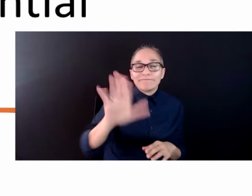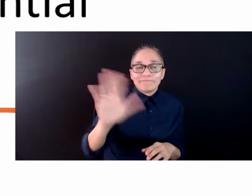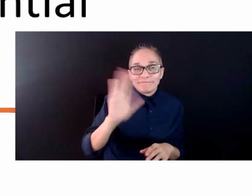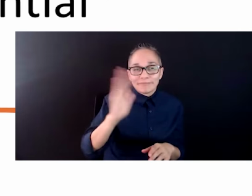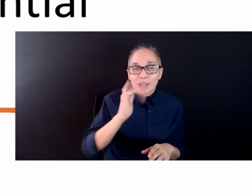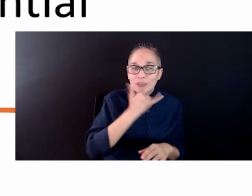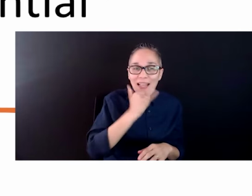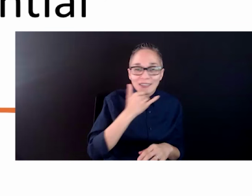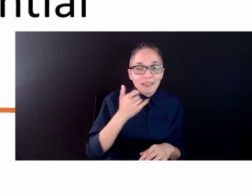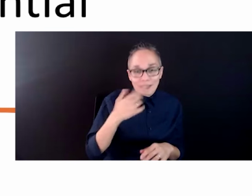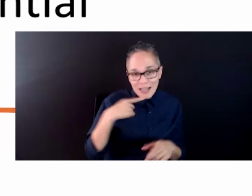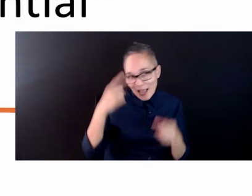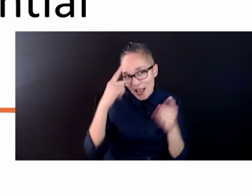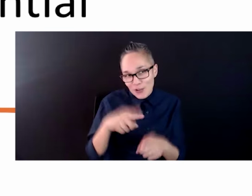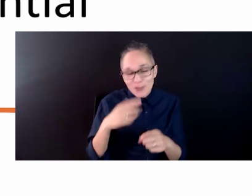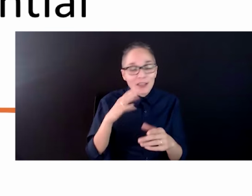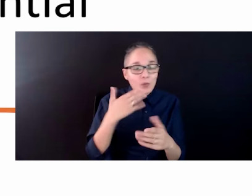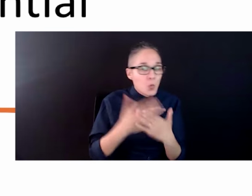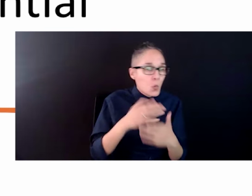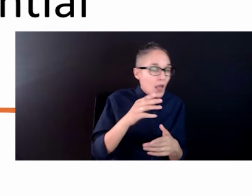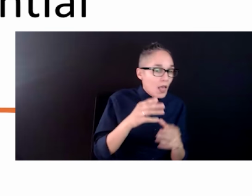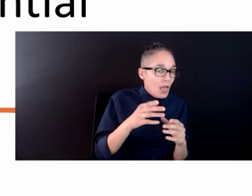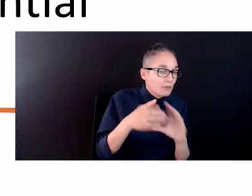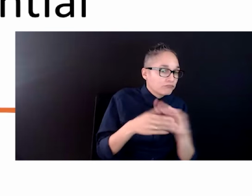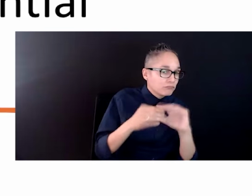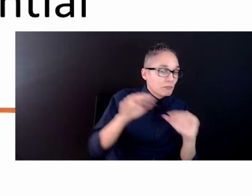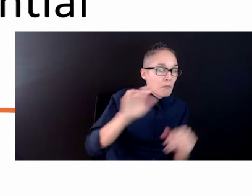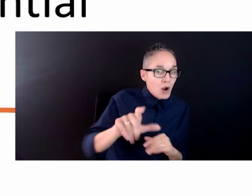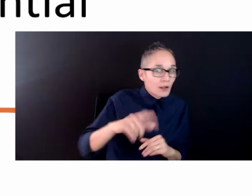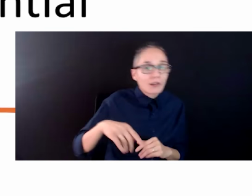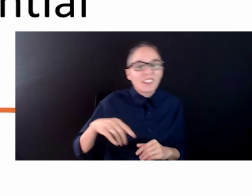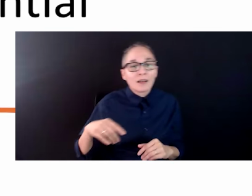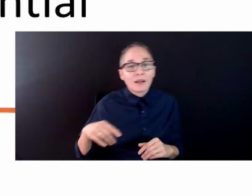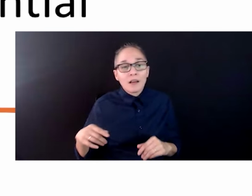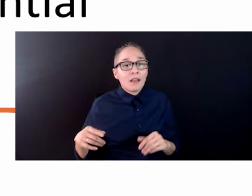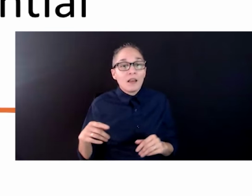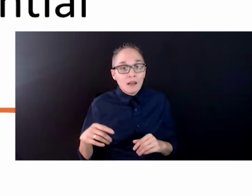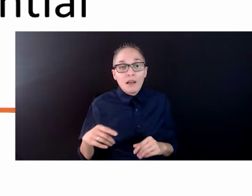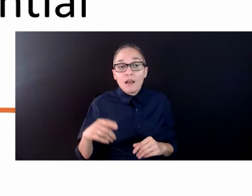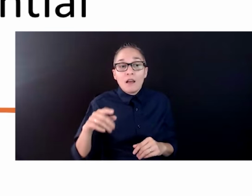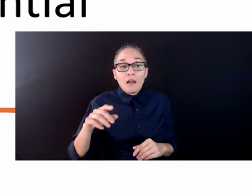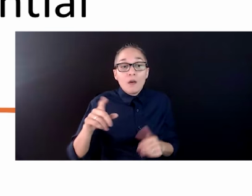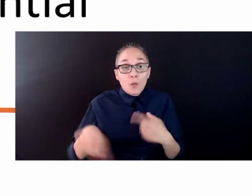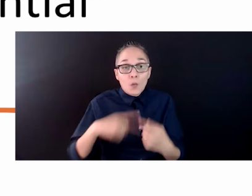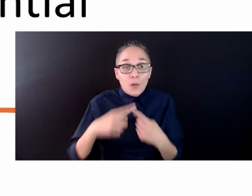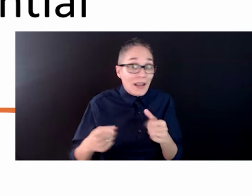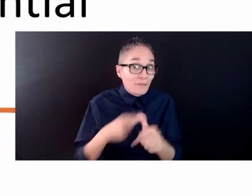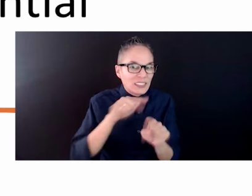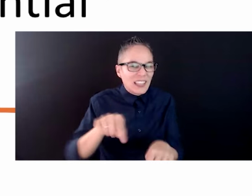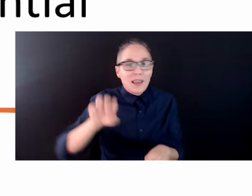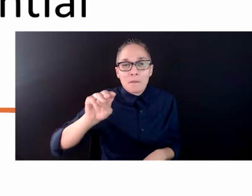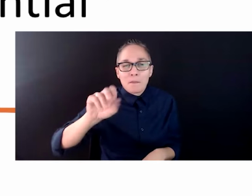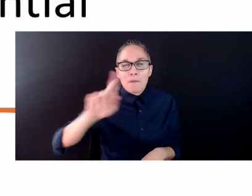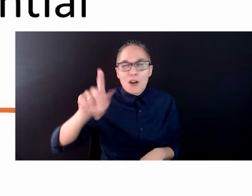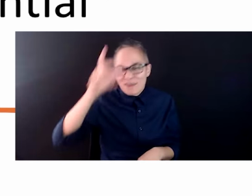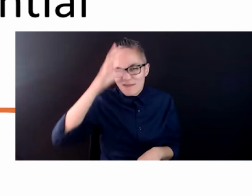well said, Mark. I agree with you. All right. Thanks, man. Yes, go ahead. Yeah, when I first came to the school, I don't know if any of you know what